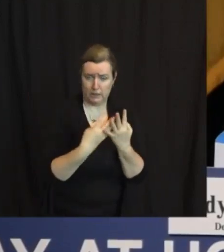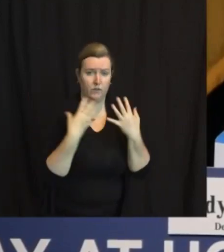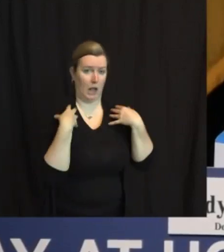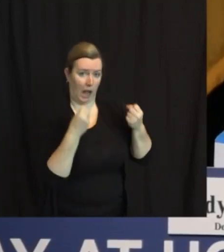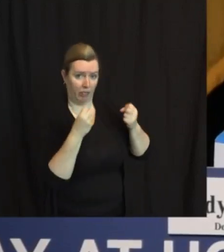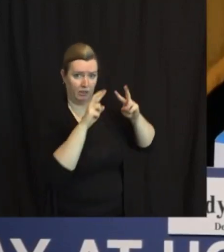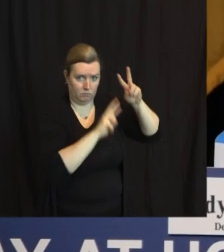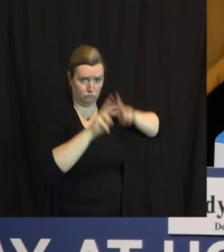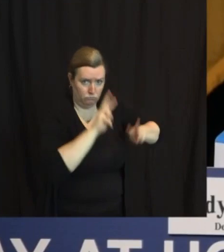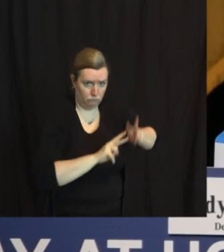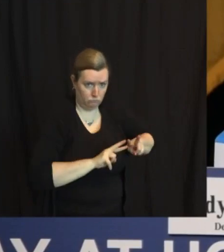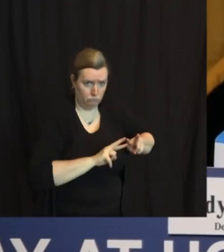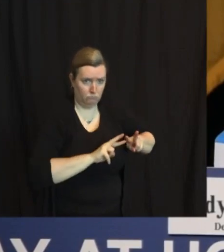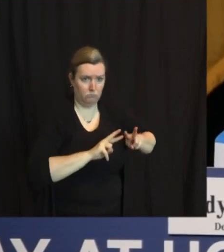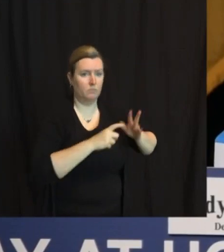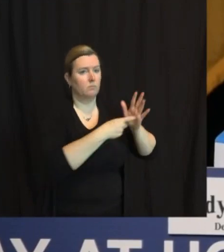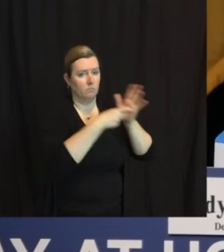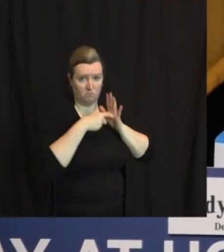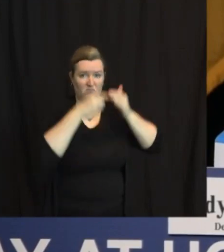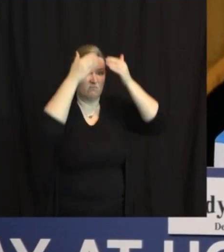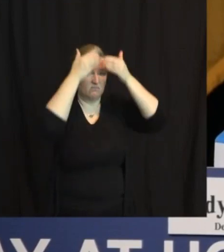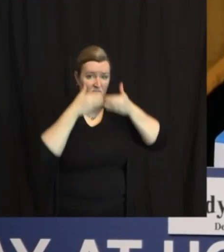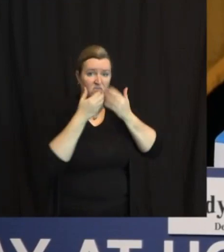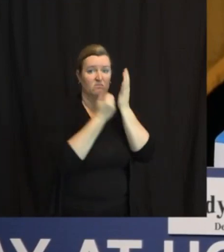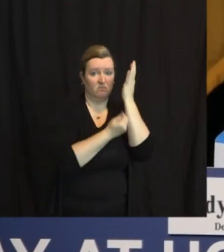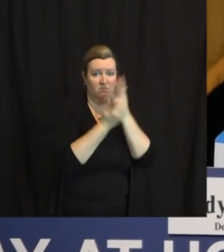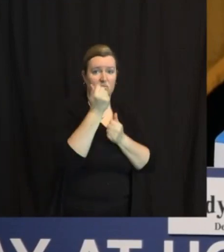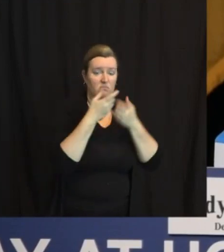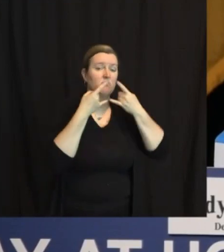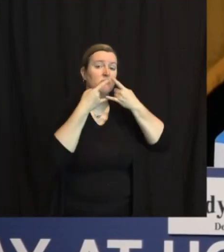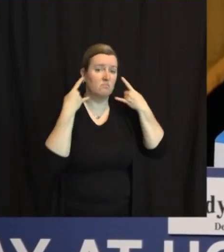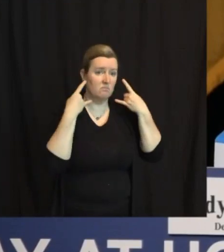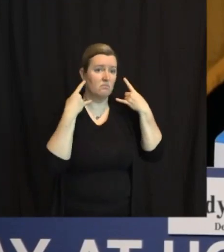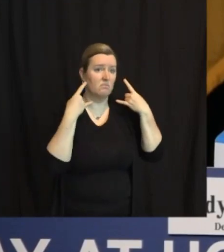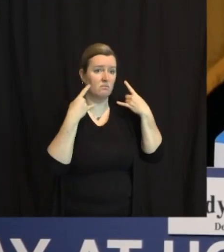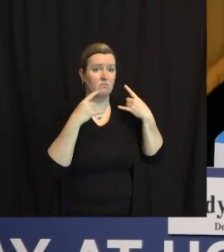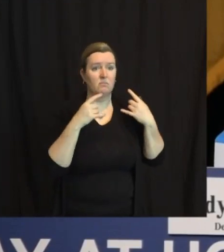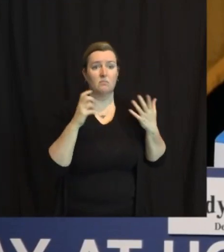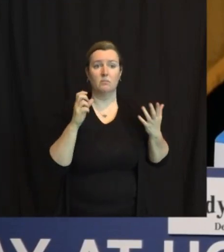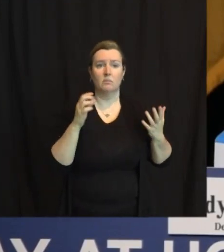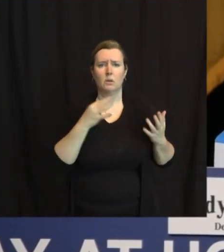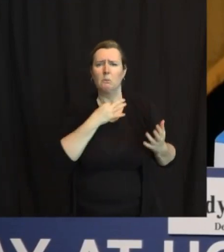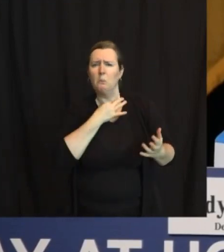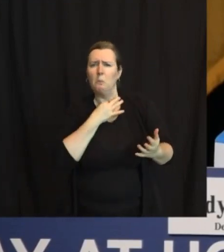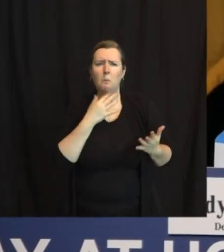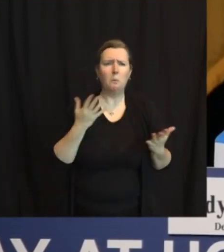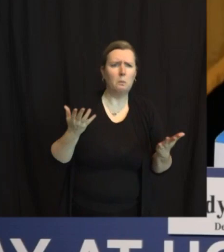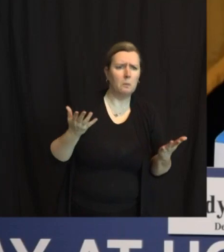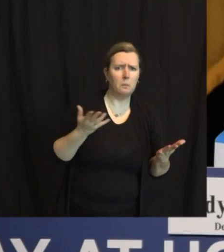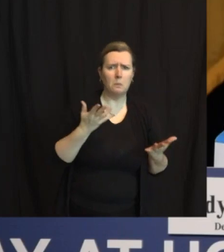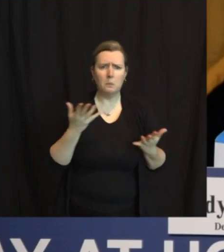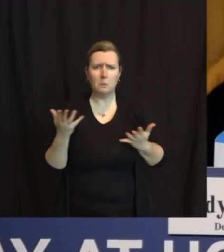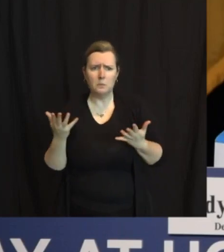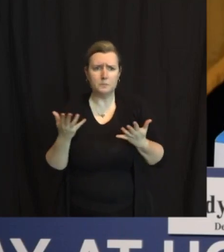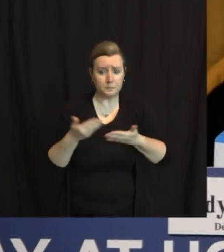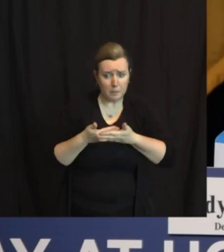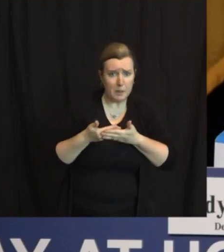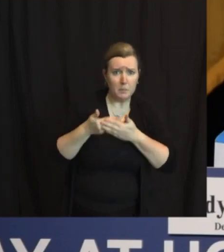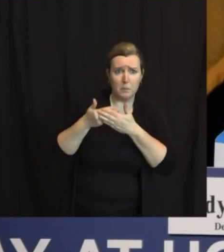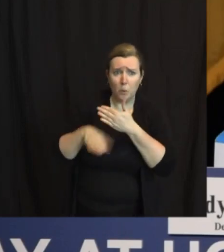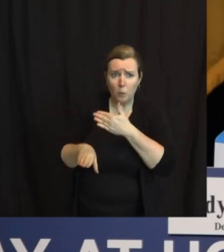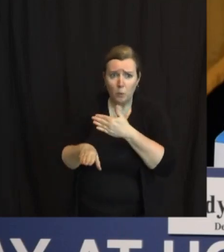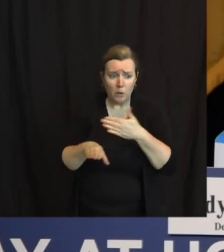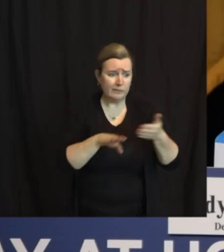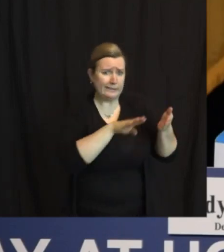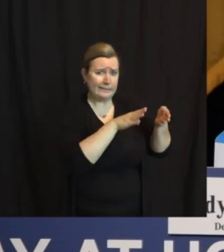protective equipment. So check with your local hospitals and healthcare facilities to know what restrictions they have